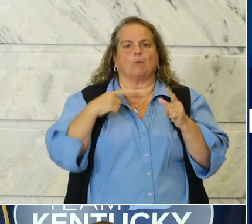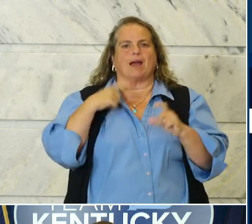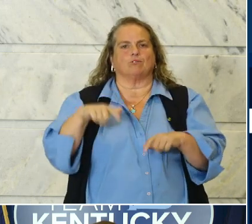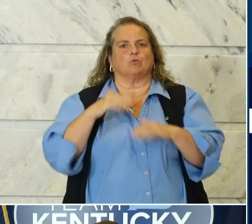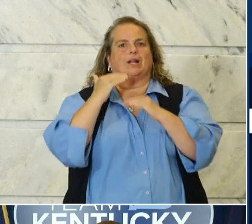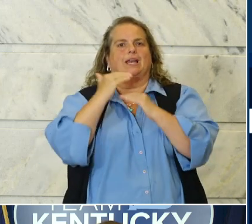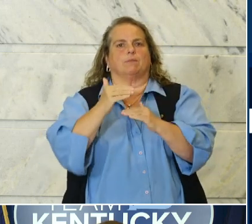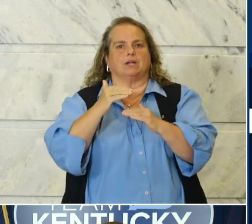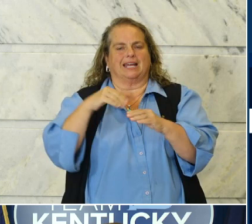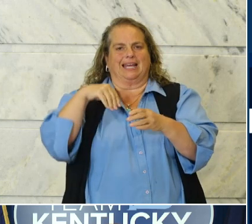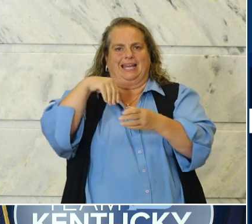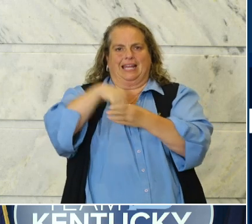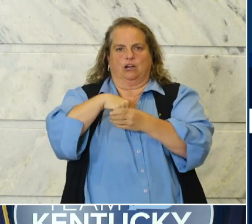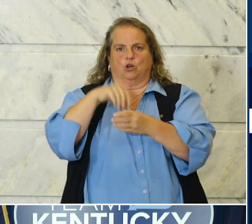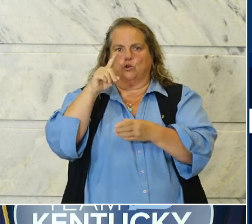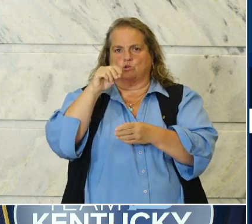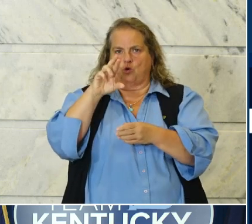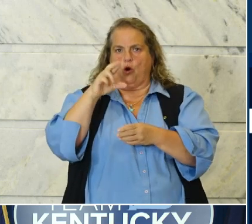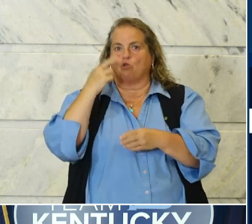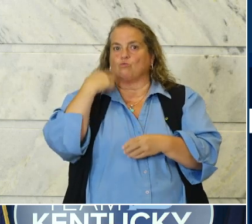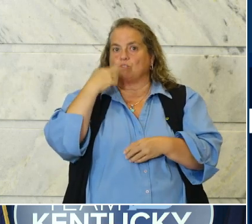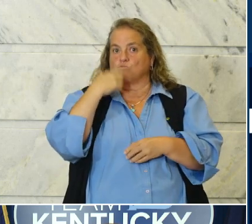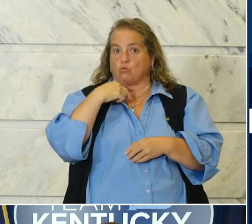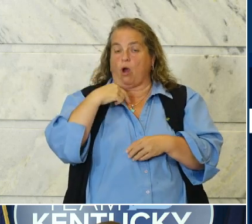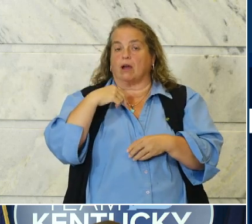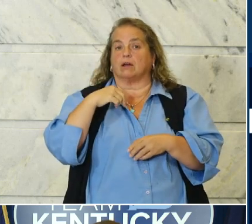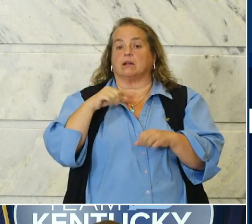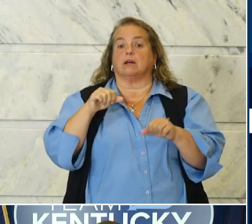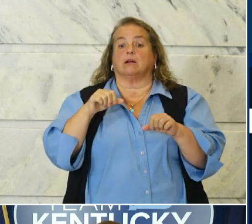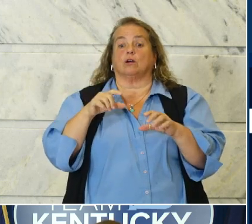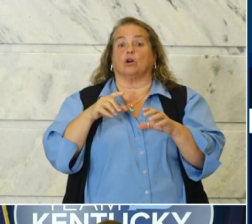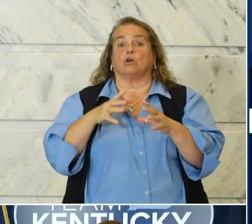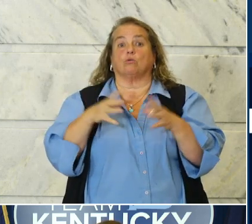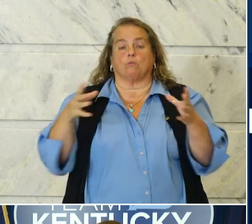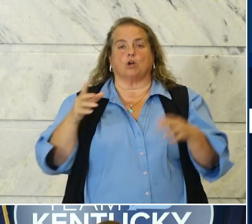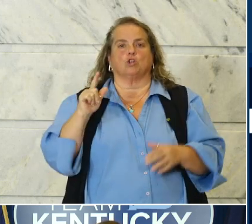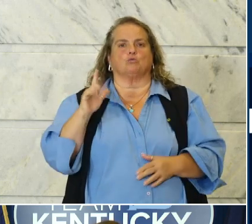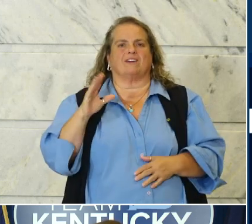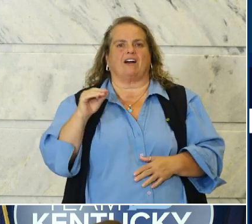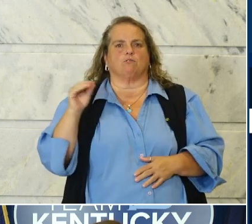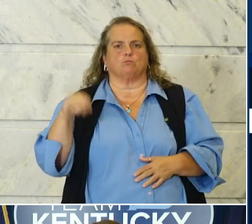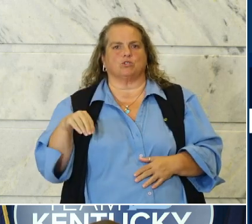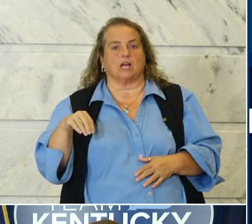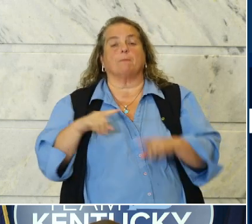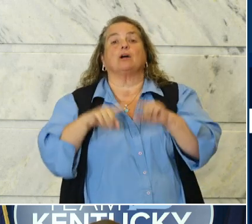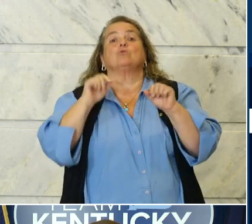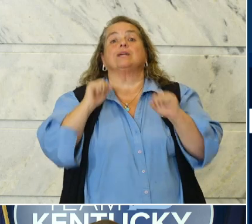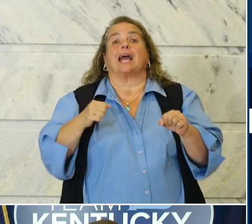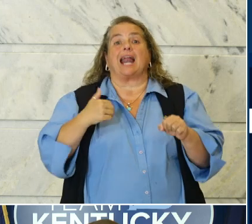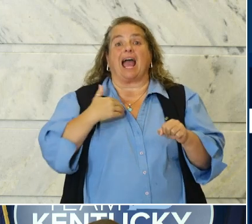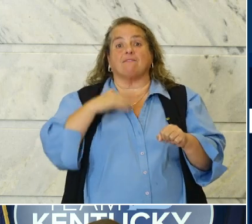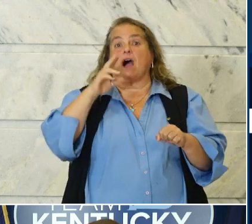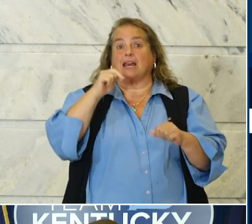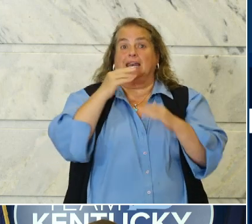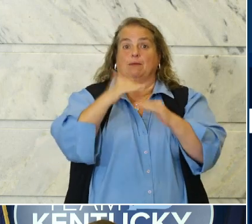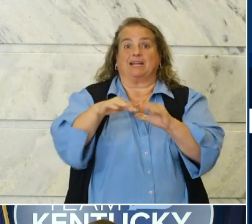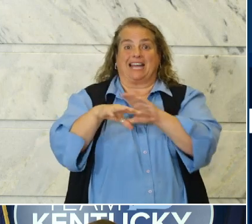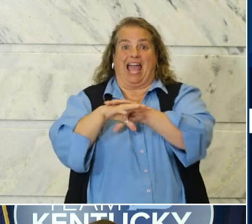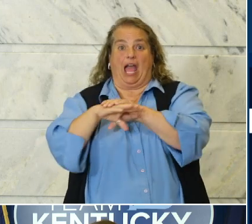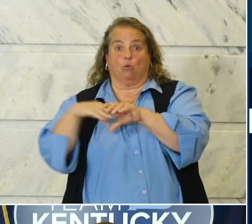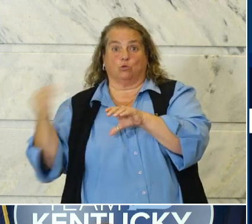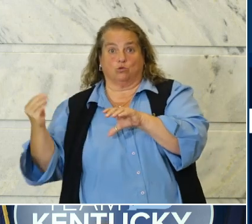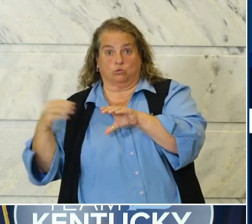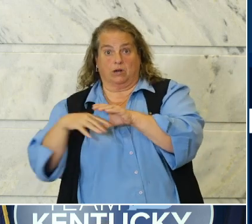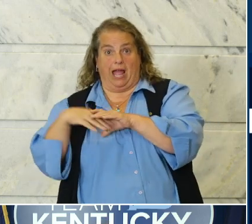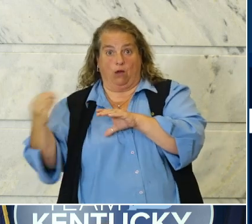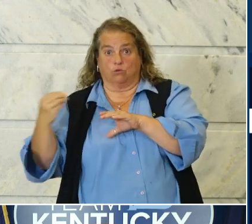to 25%, though, again, they can do unlimited outdoor as long as they can sufficiently spread them